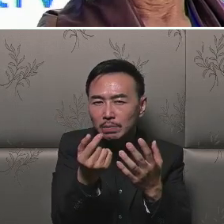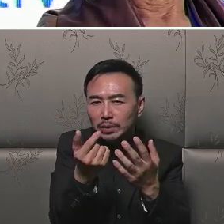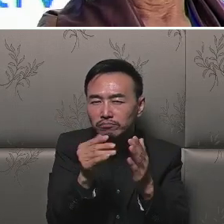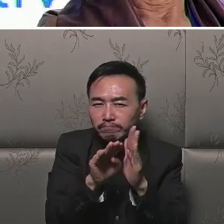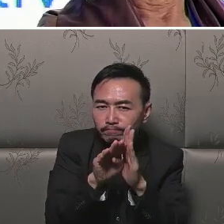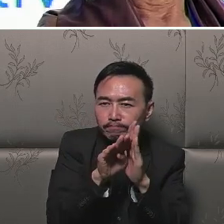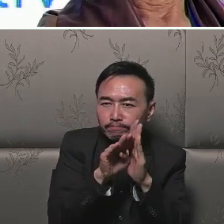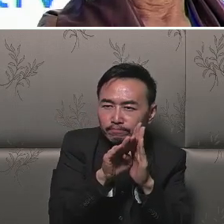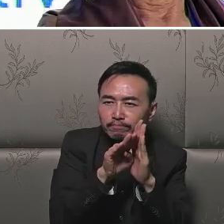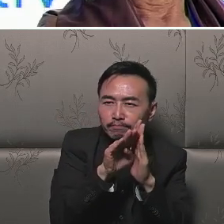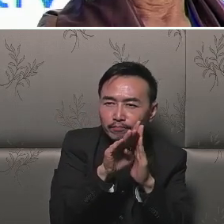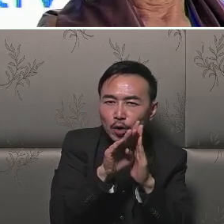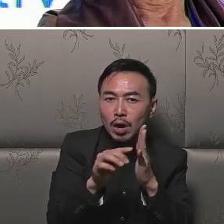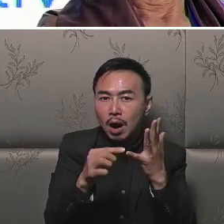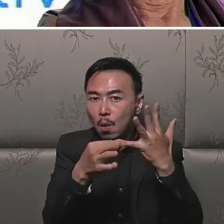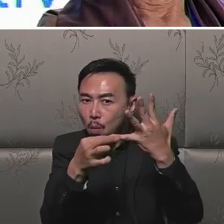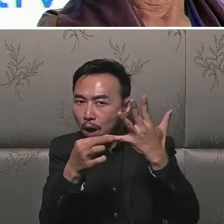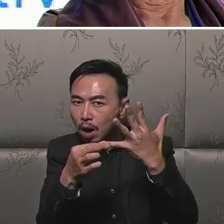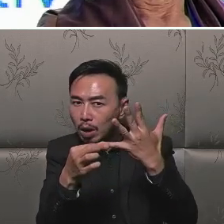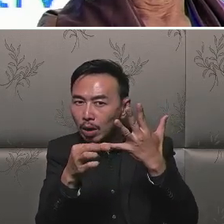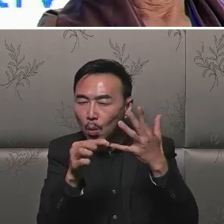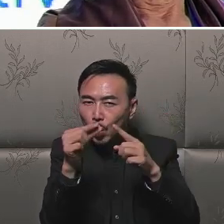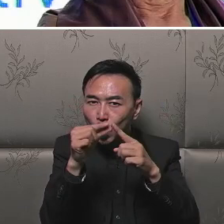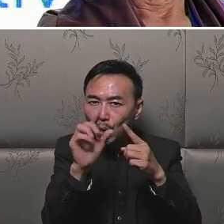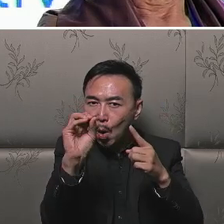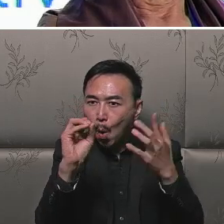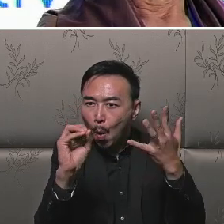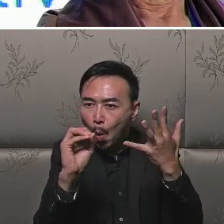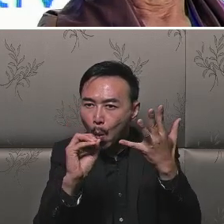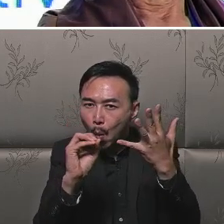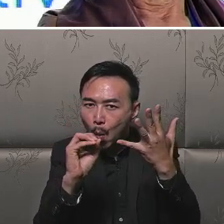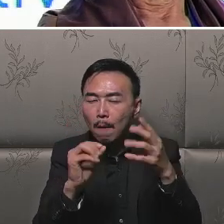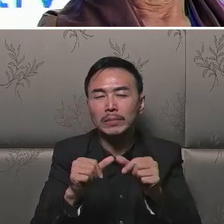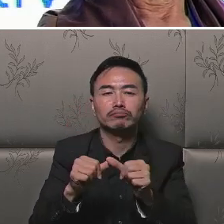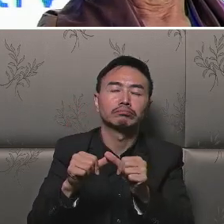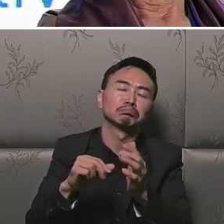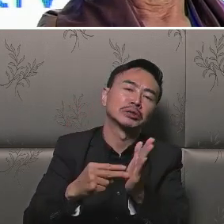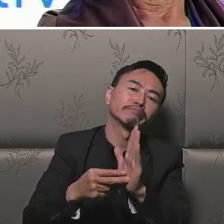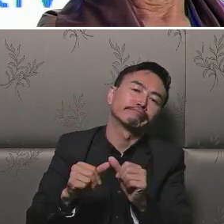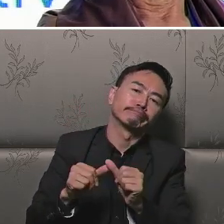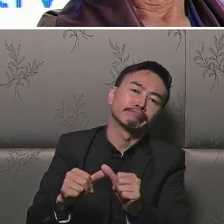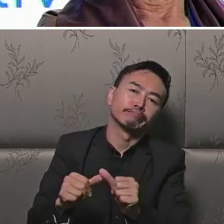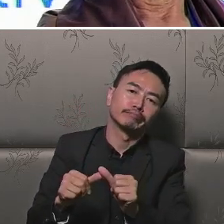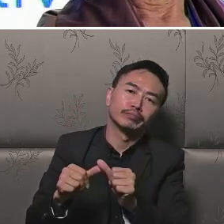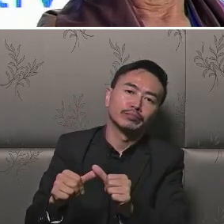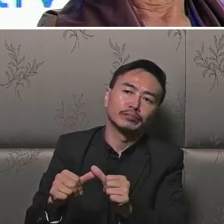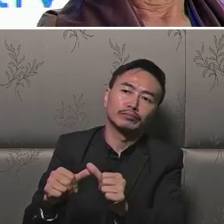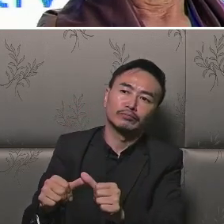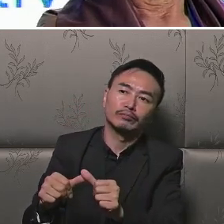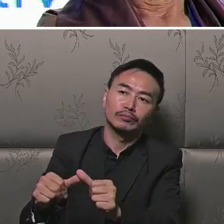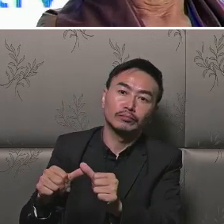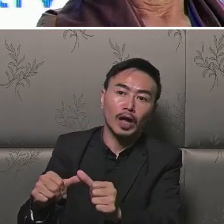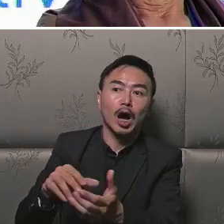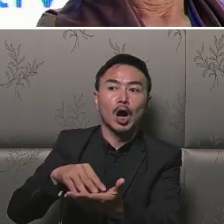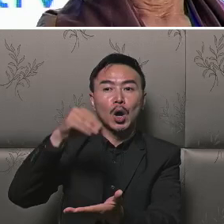is to optimize academic outcomes through research and innovation and through the provision of motivating, inclusive,